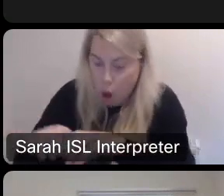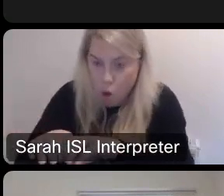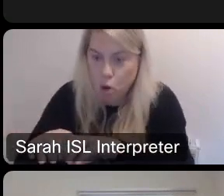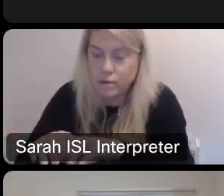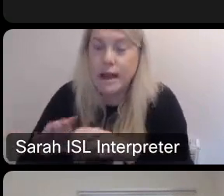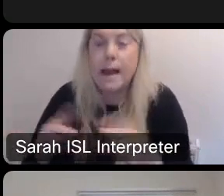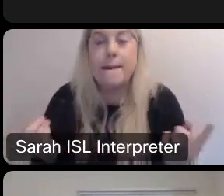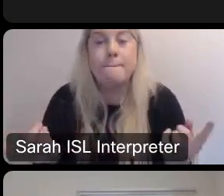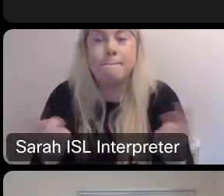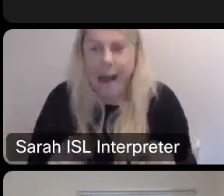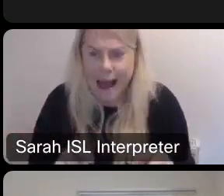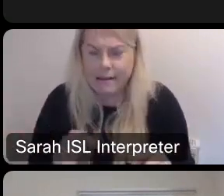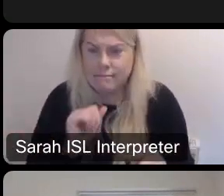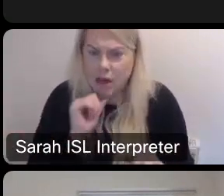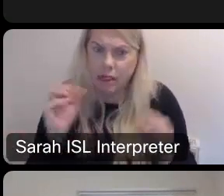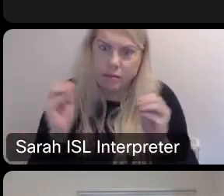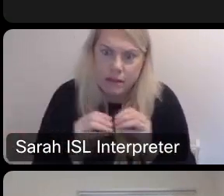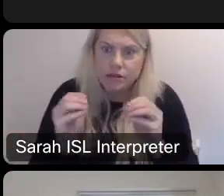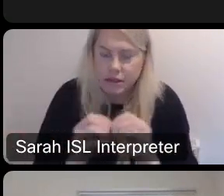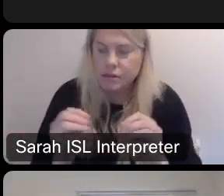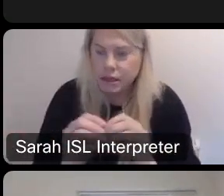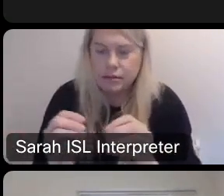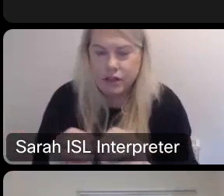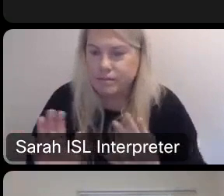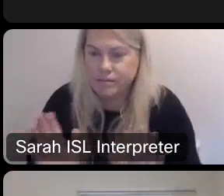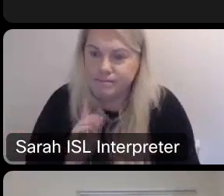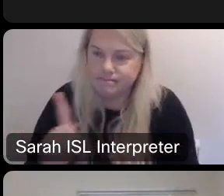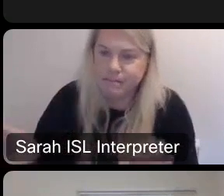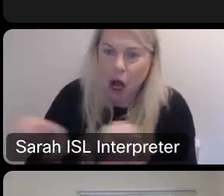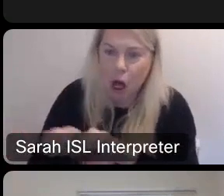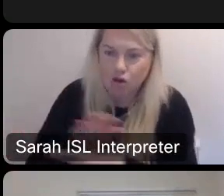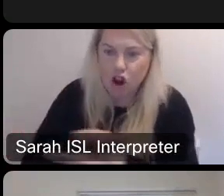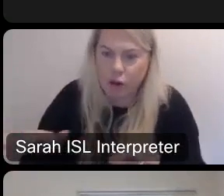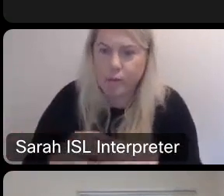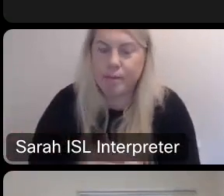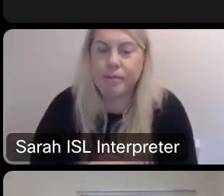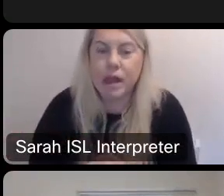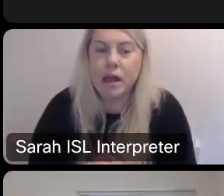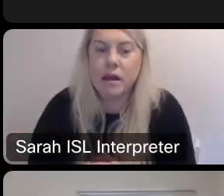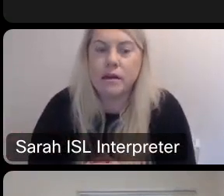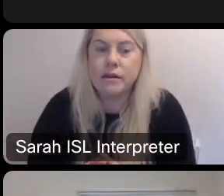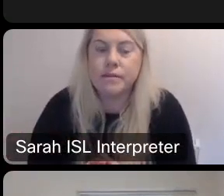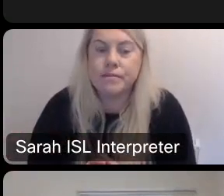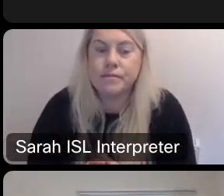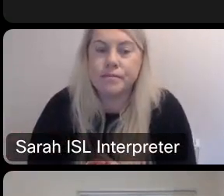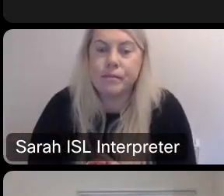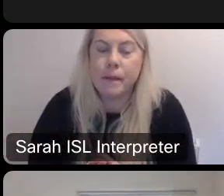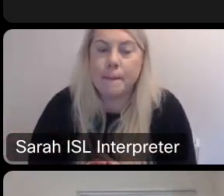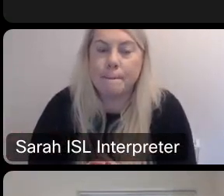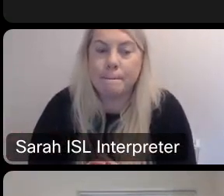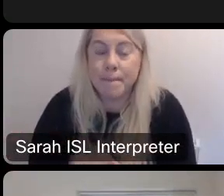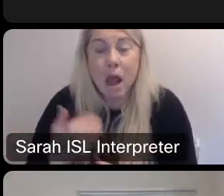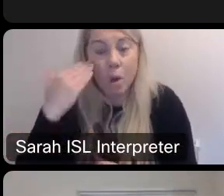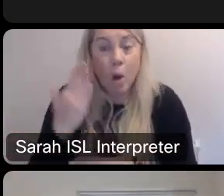of the staff member has reached the stage of closure of the incident. And we do know that unfortunately some of the